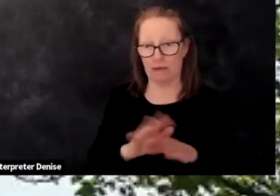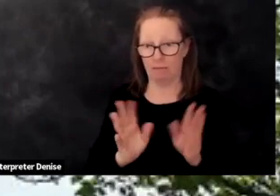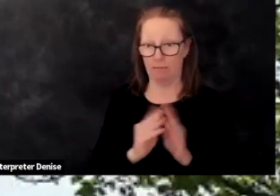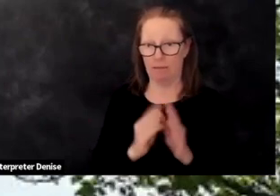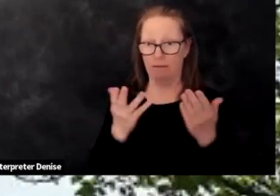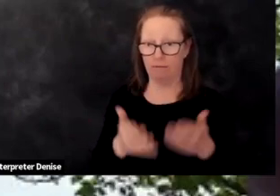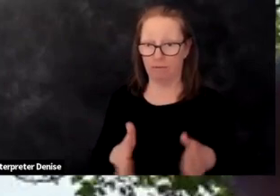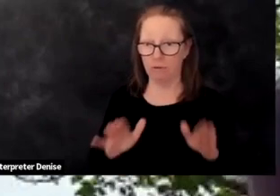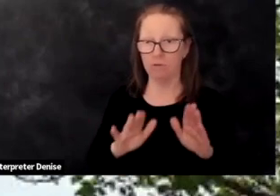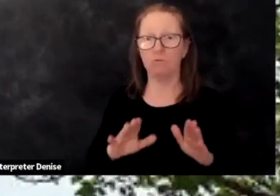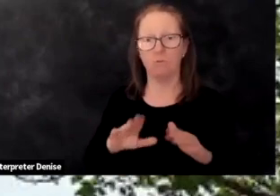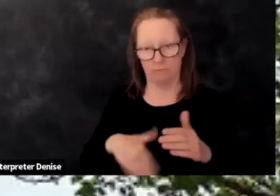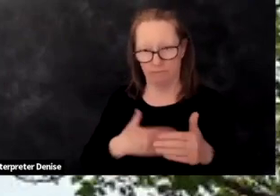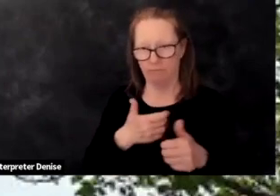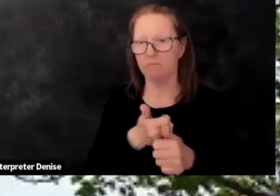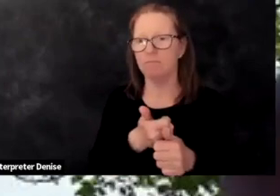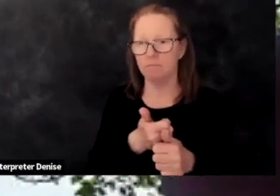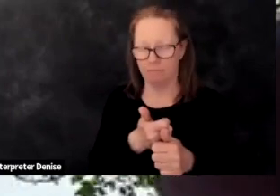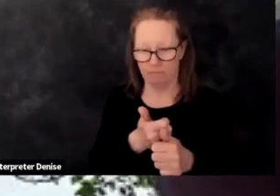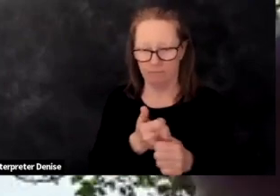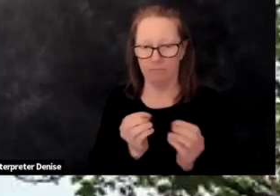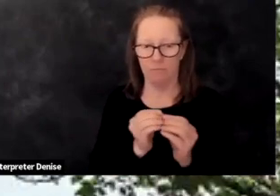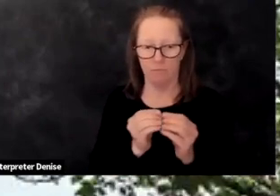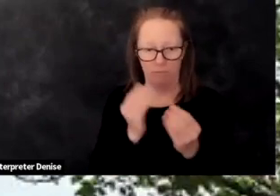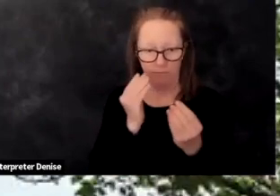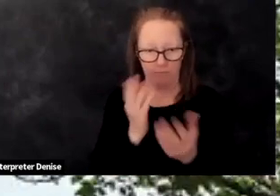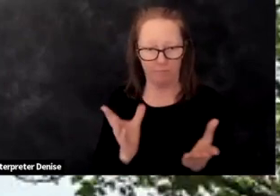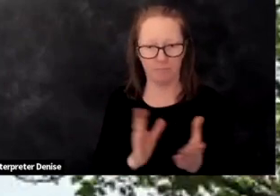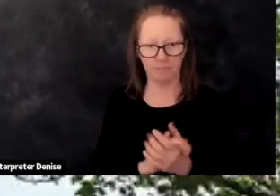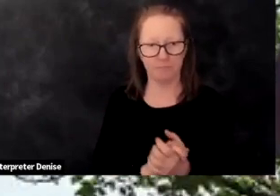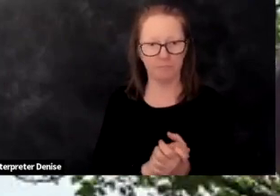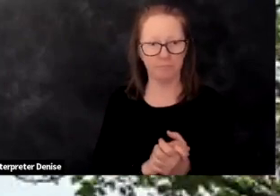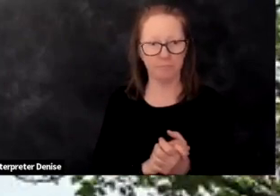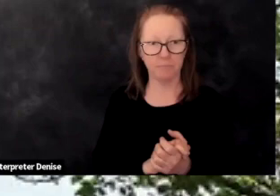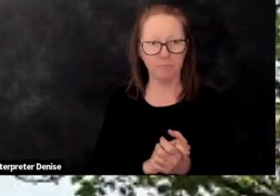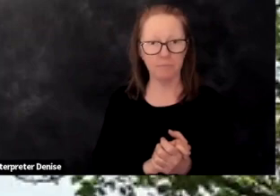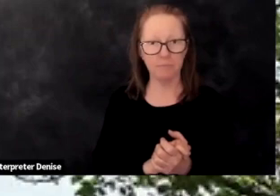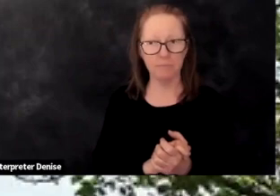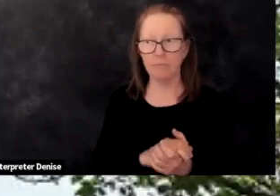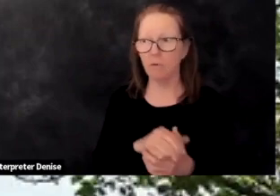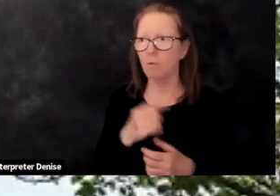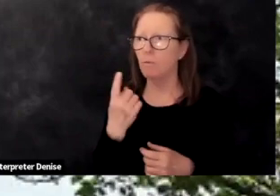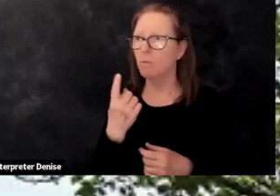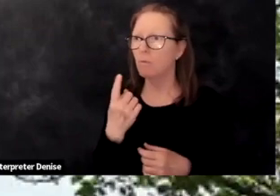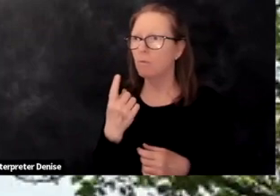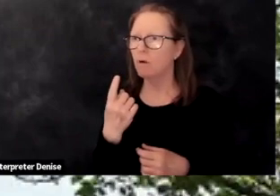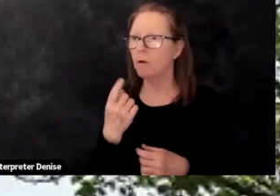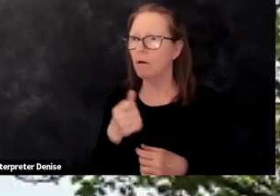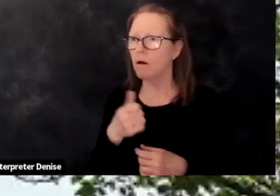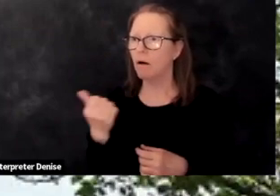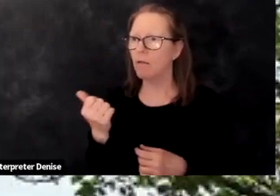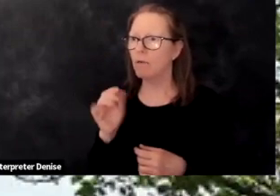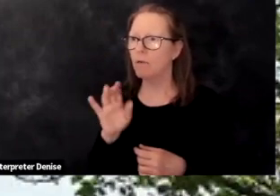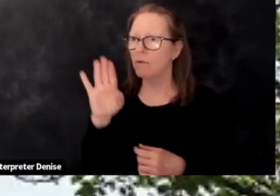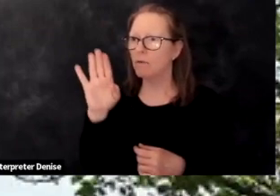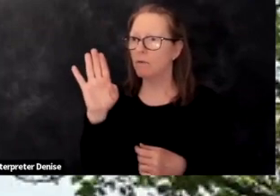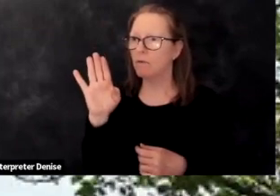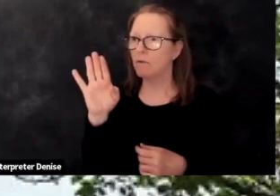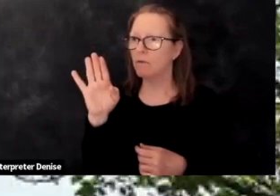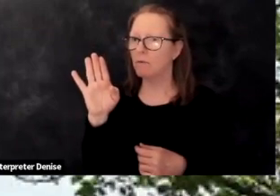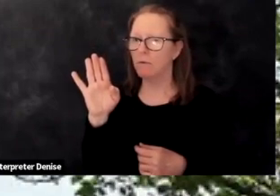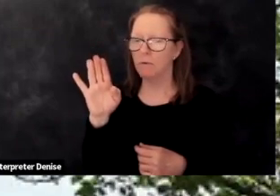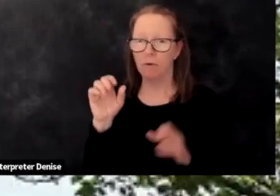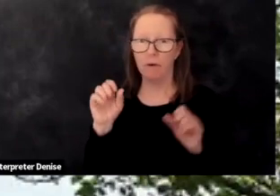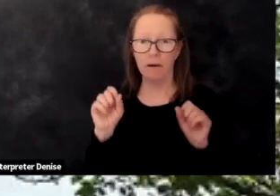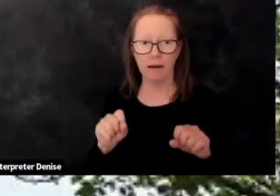as well. So I think we did have another hand raised, and I don't see it anymore. So maybe I can start reading the